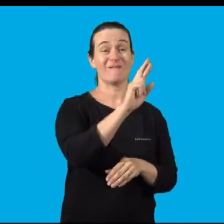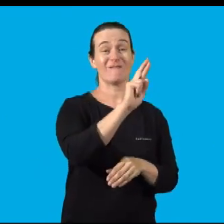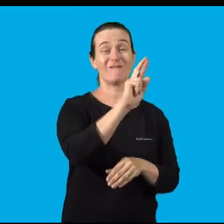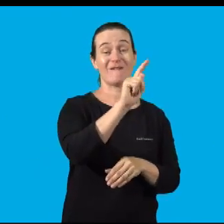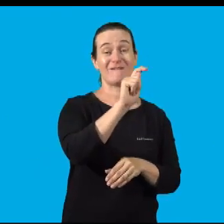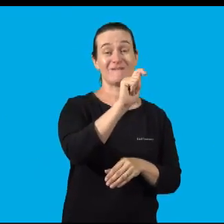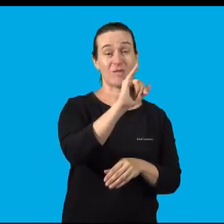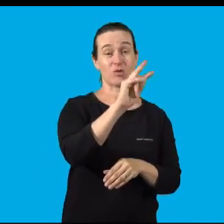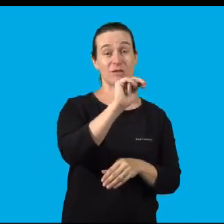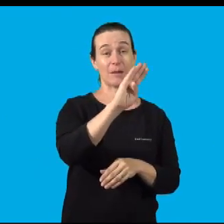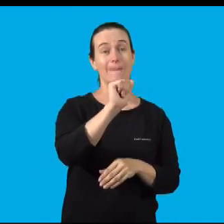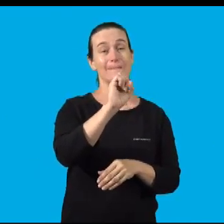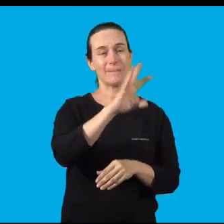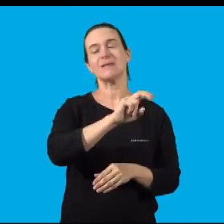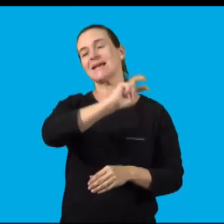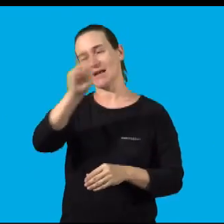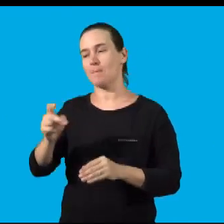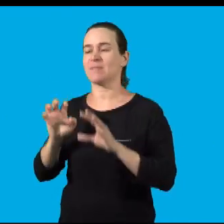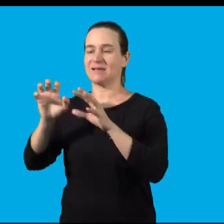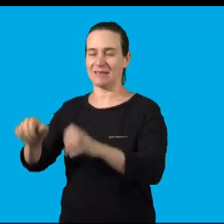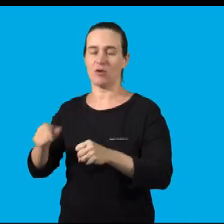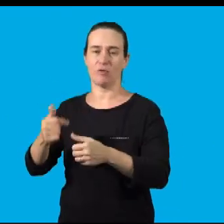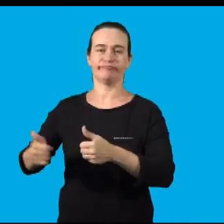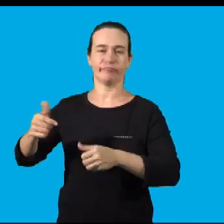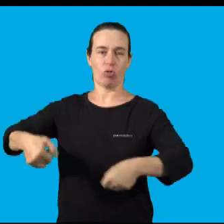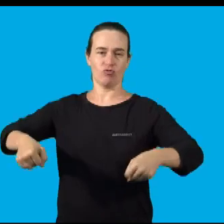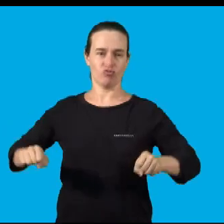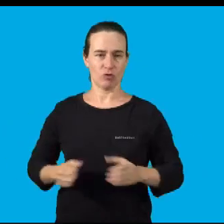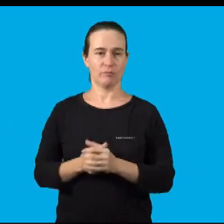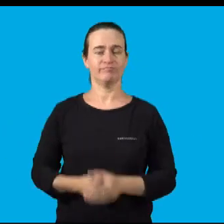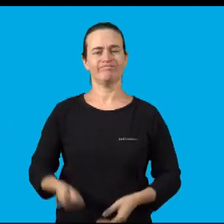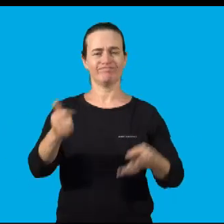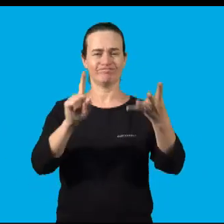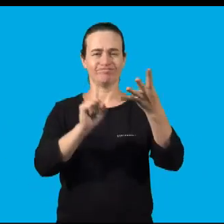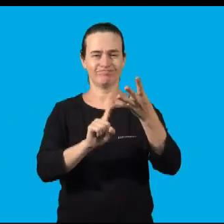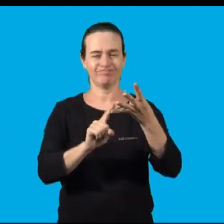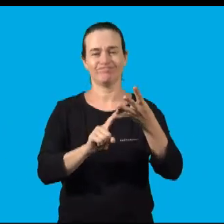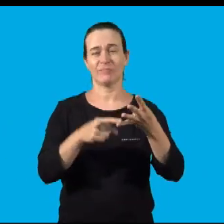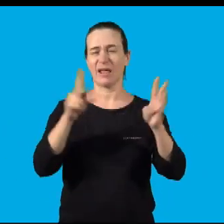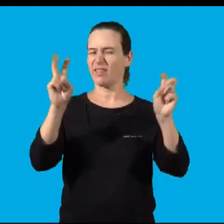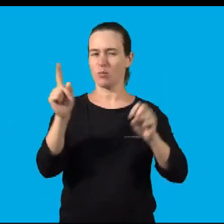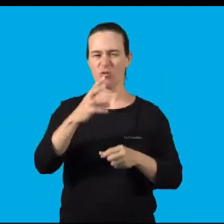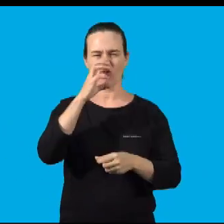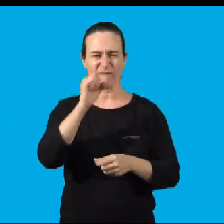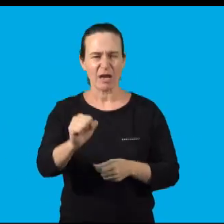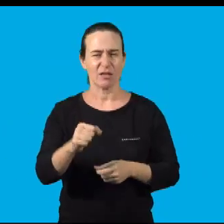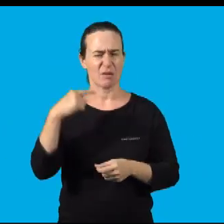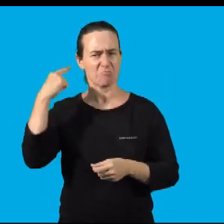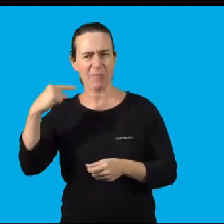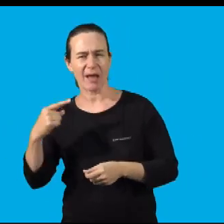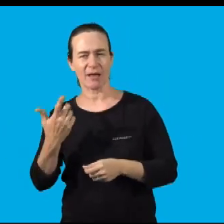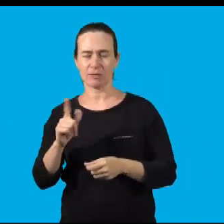throne. The major themes: revenge, madness, loyalty and honor, corruption and